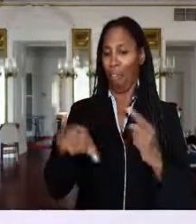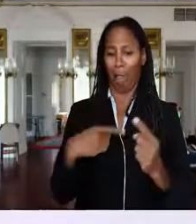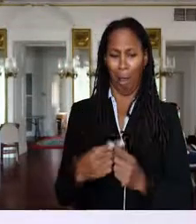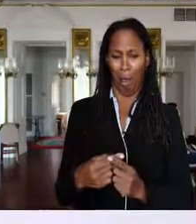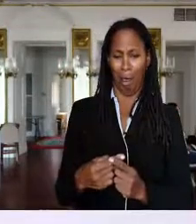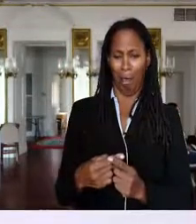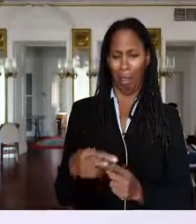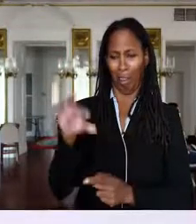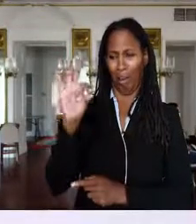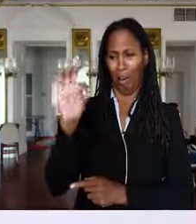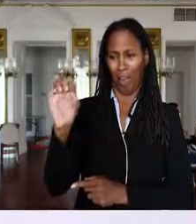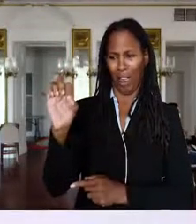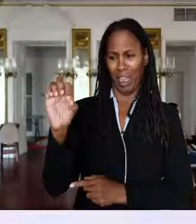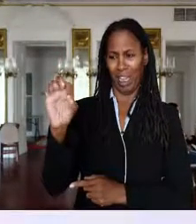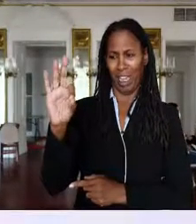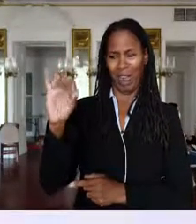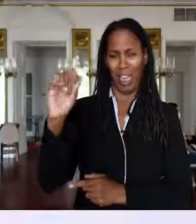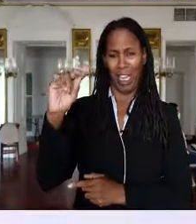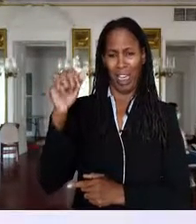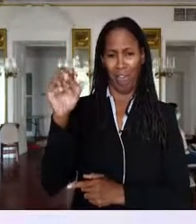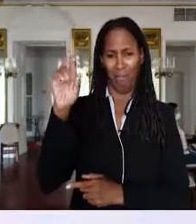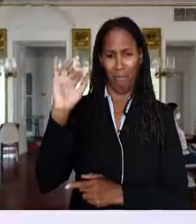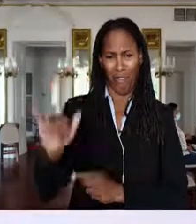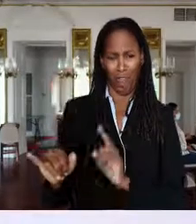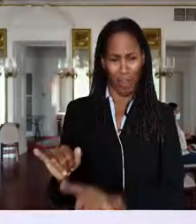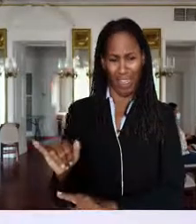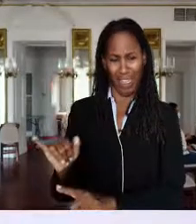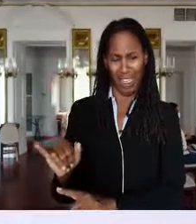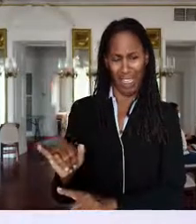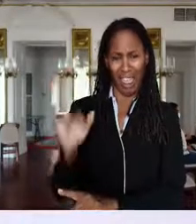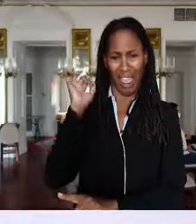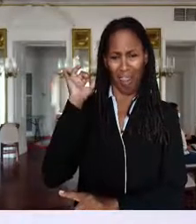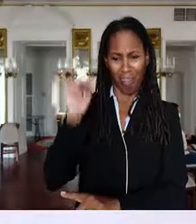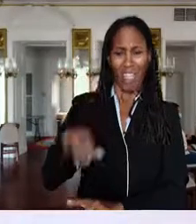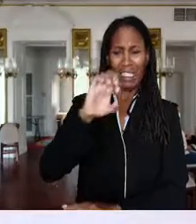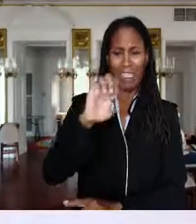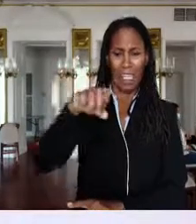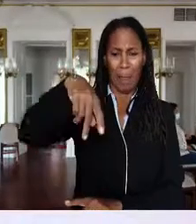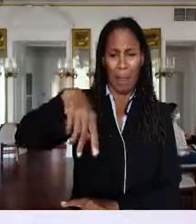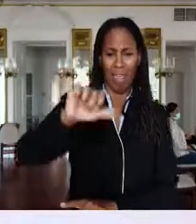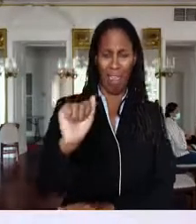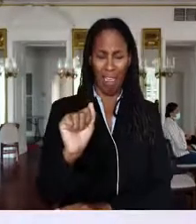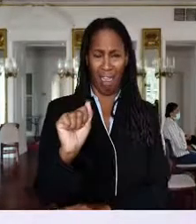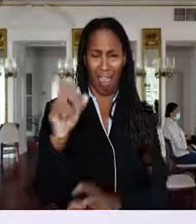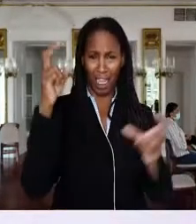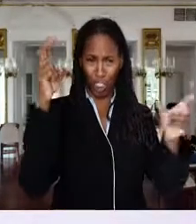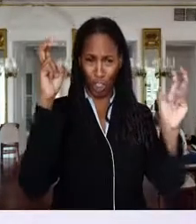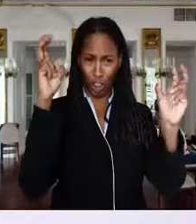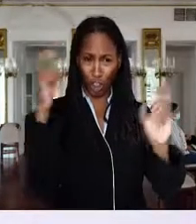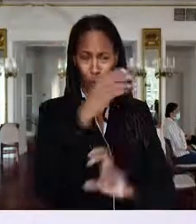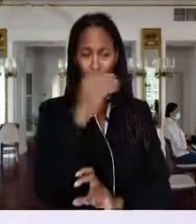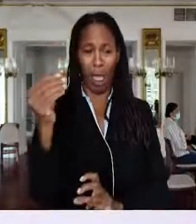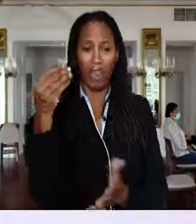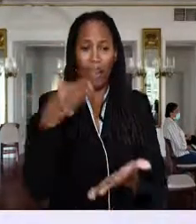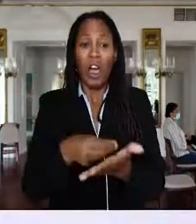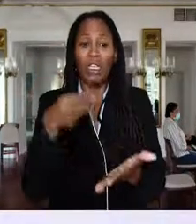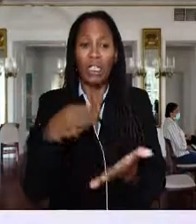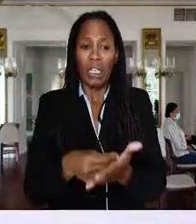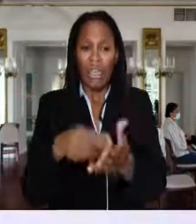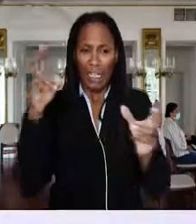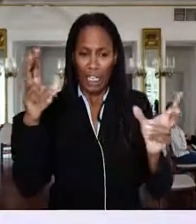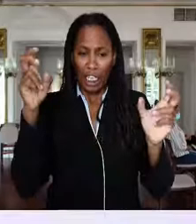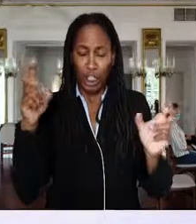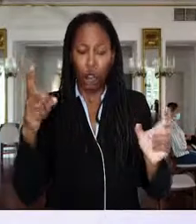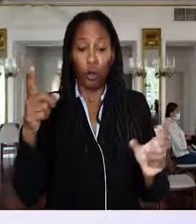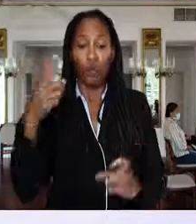EPA issue. It's a funding issue. What is the administration doing? Well, first and foremost, you know, our conversations with